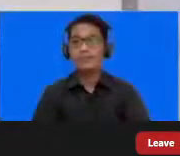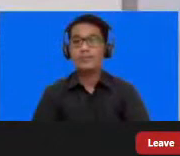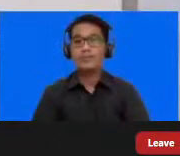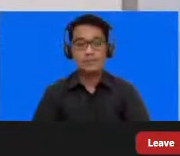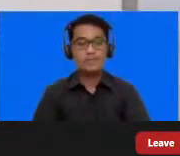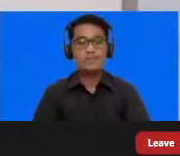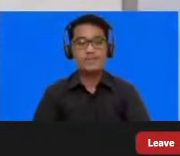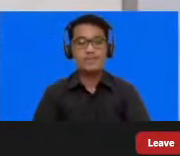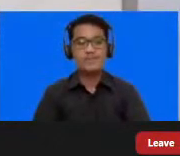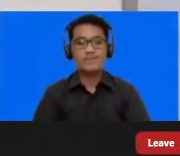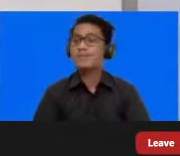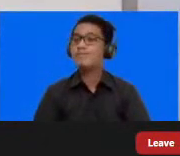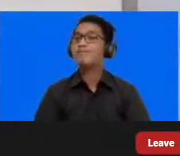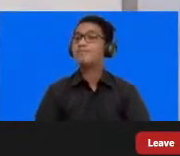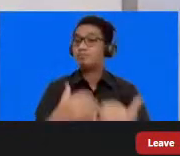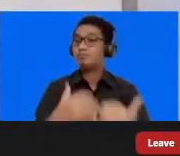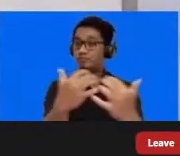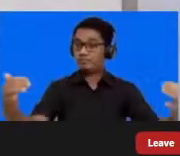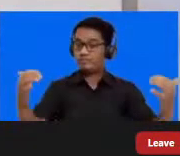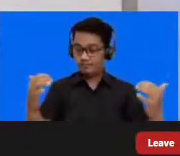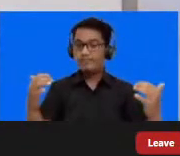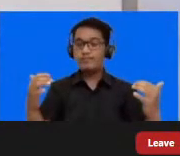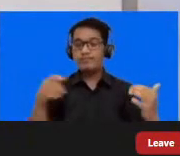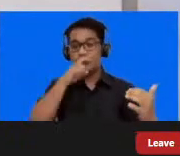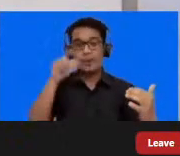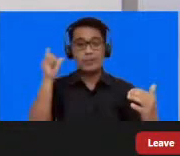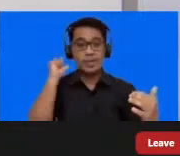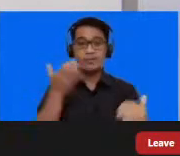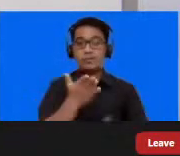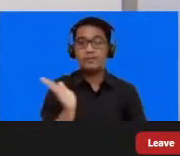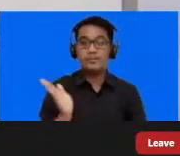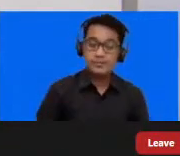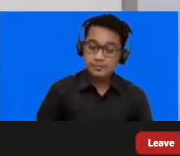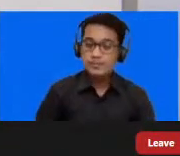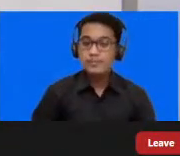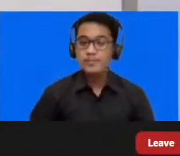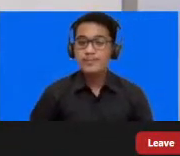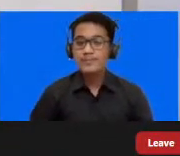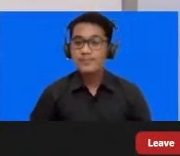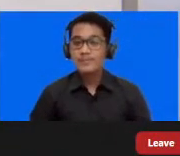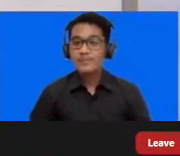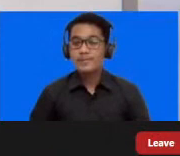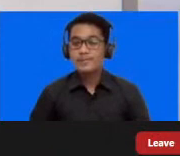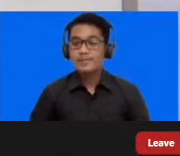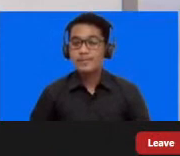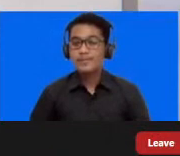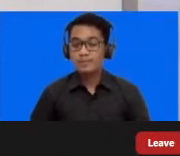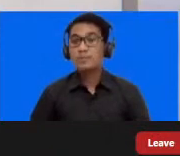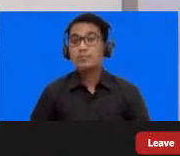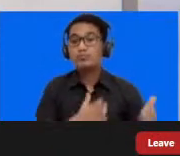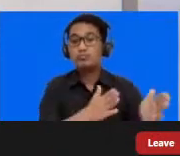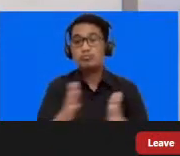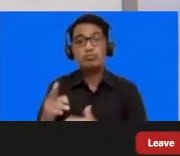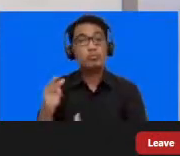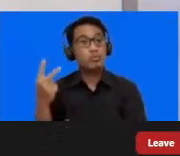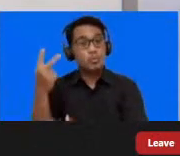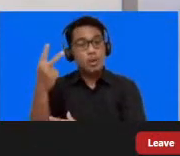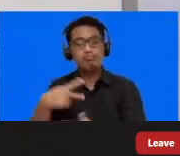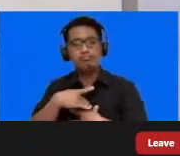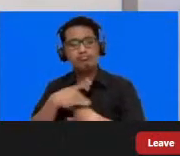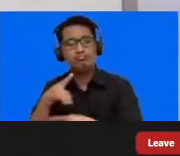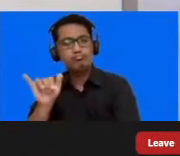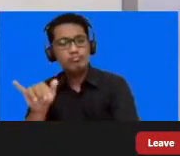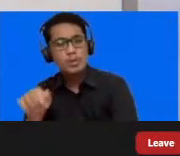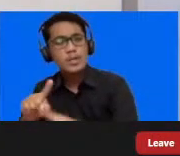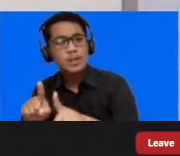so ladies and gentlemen, the previous two sessions are both very interesting, but we still have another agendas, and following next, we